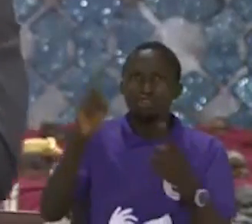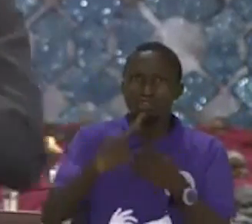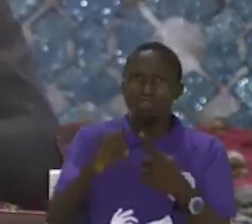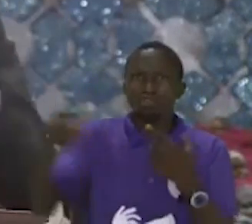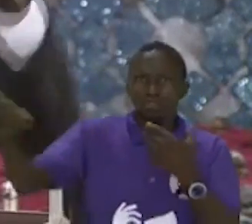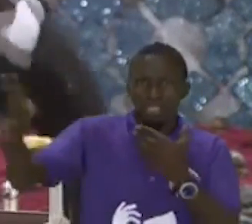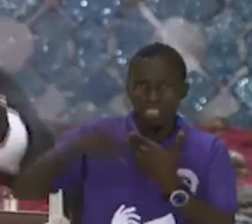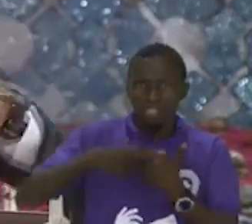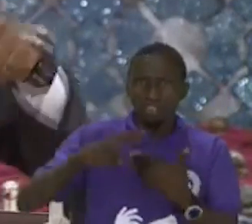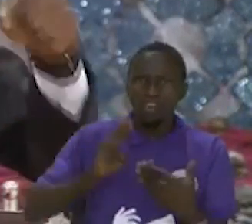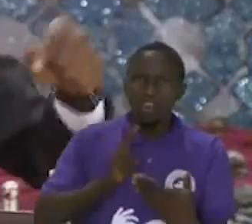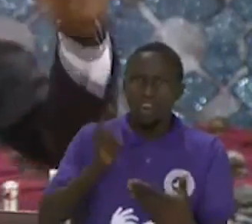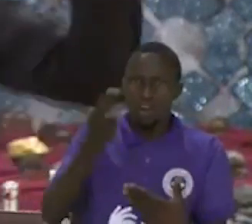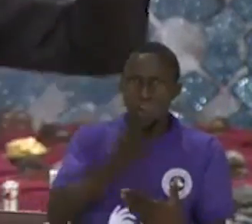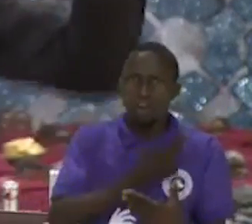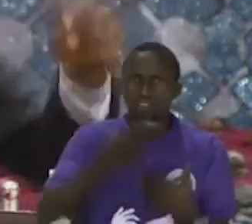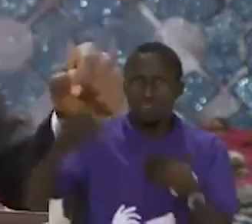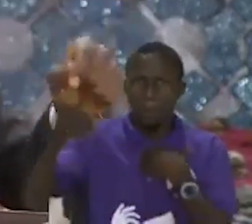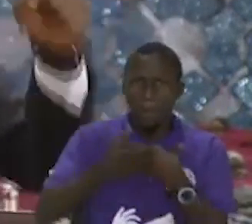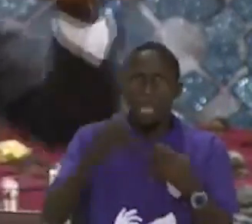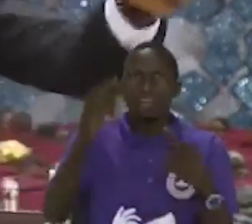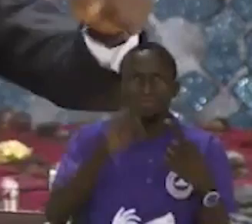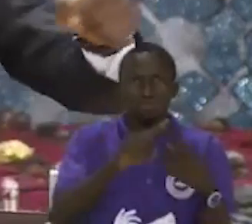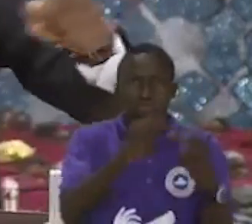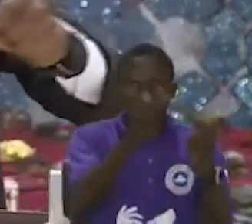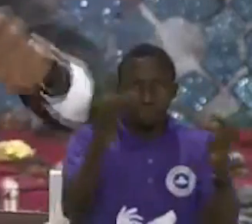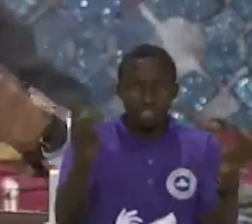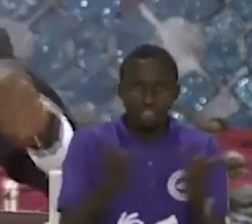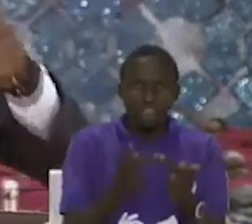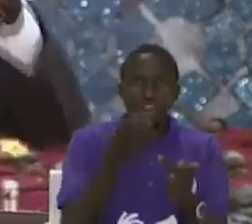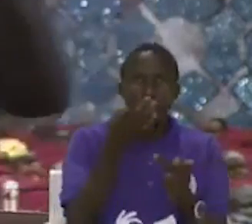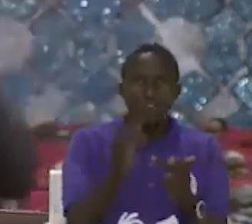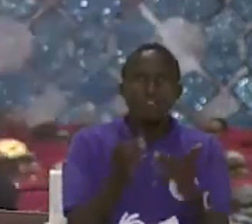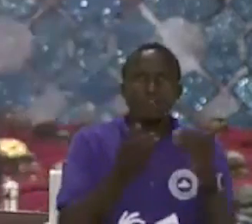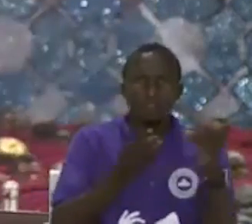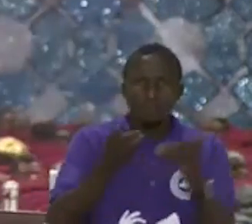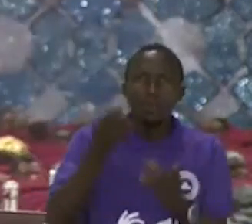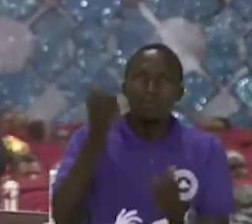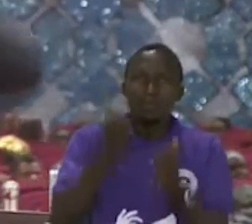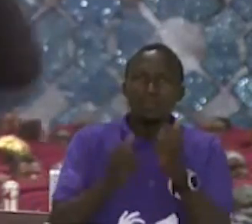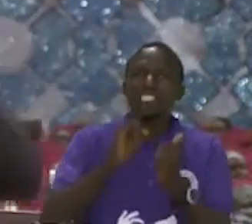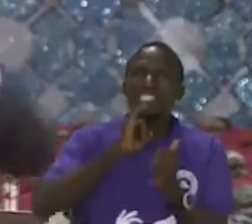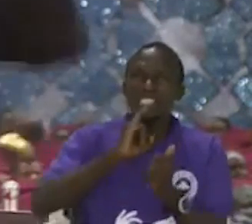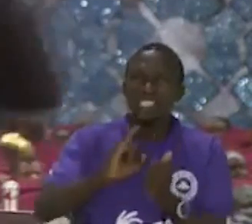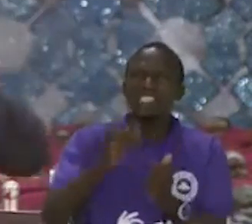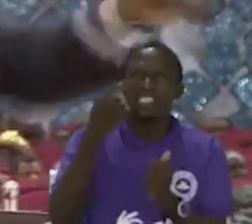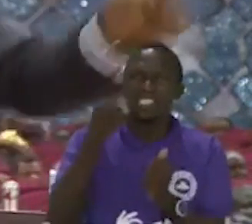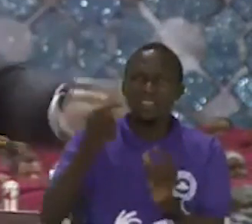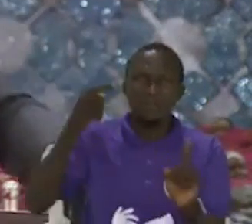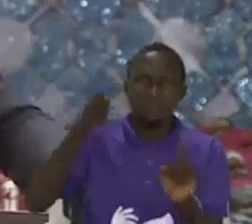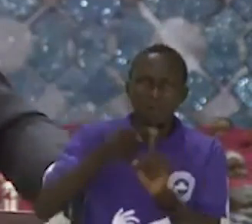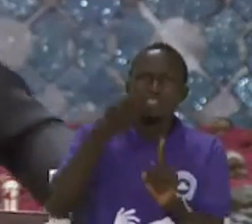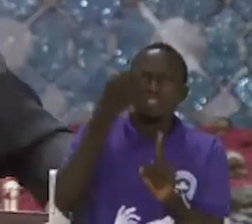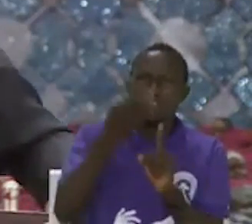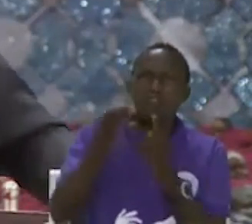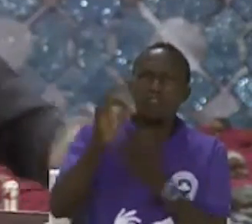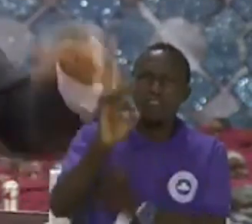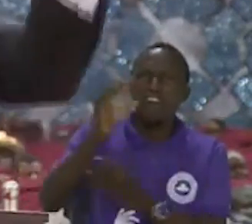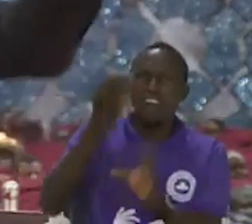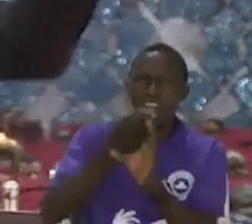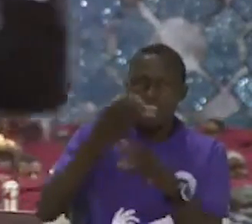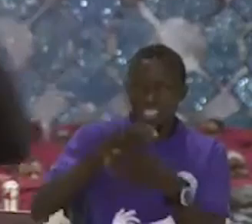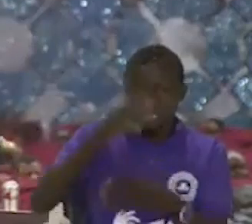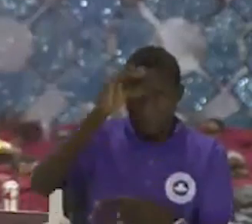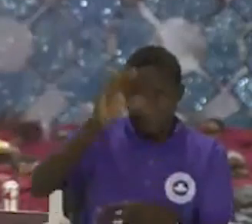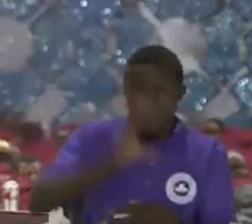restorer. He restored us back to the position of dominion, which is the mandate and the point of God creating man. He wants